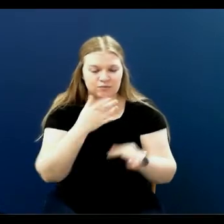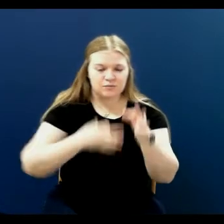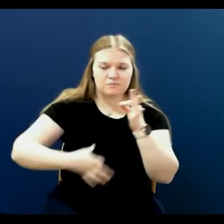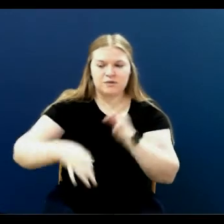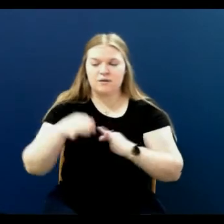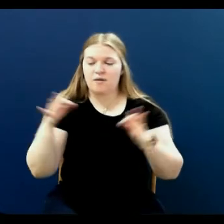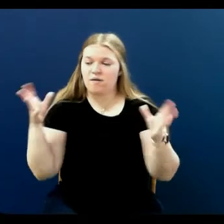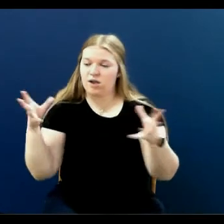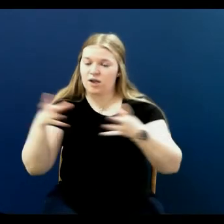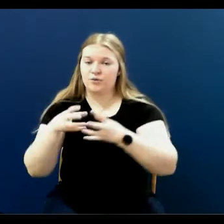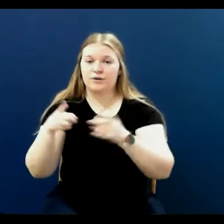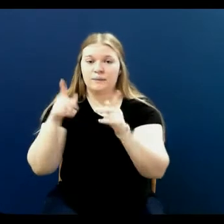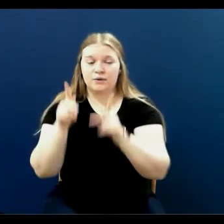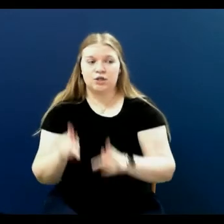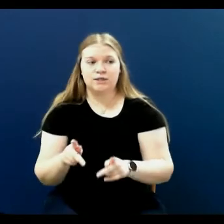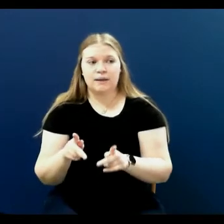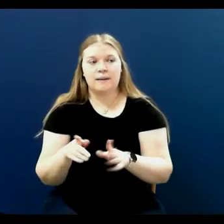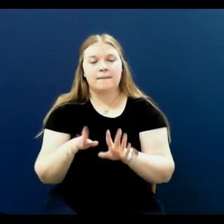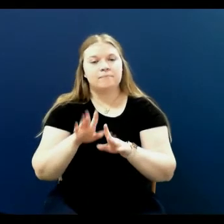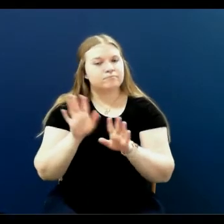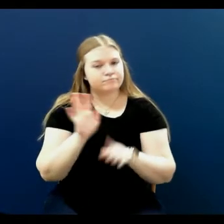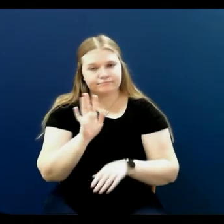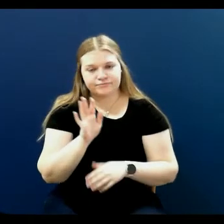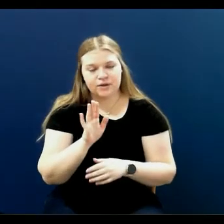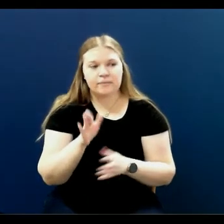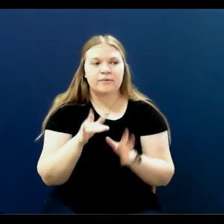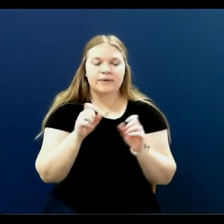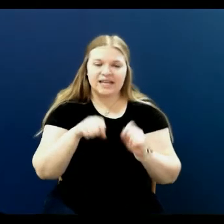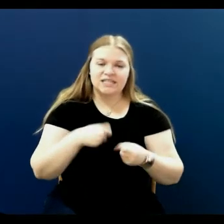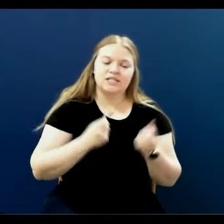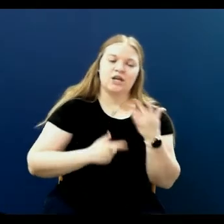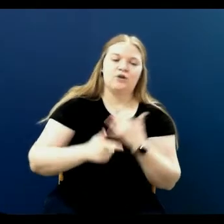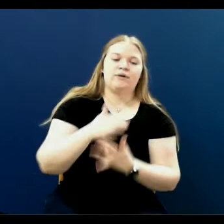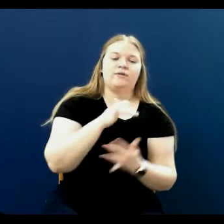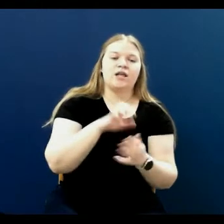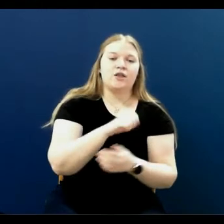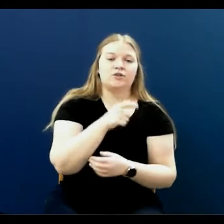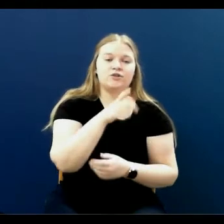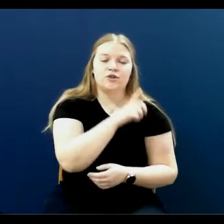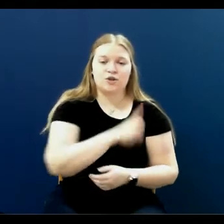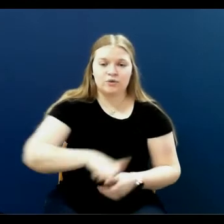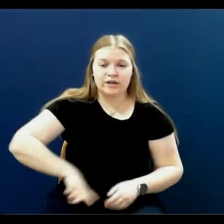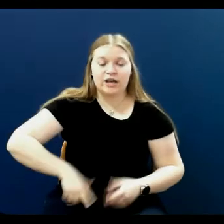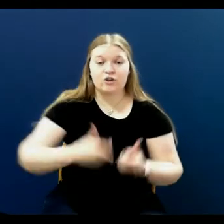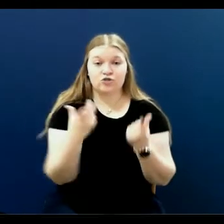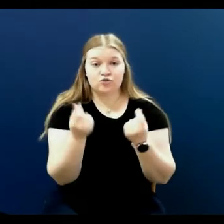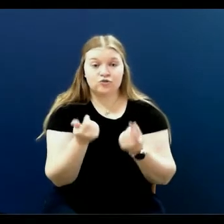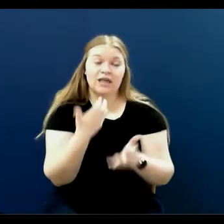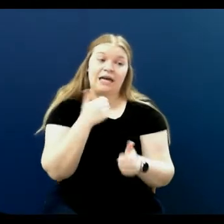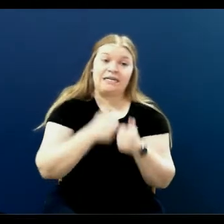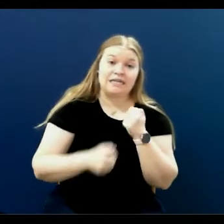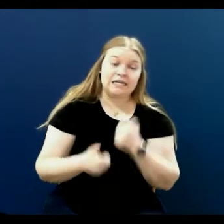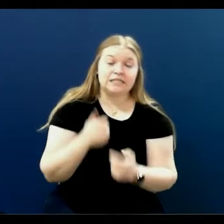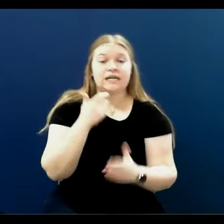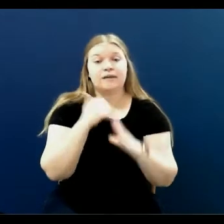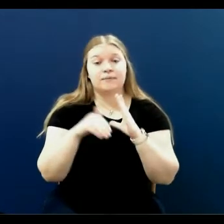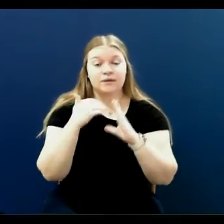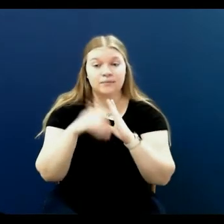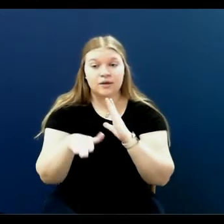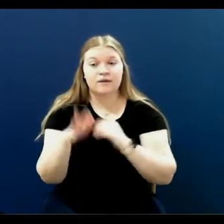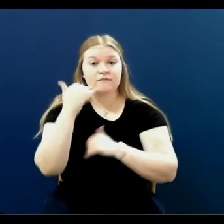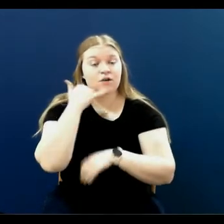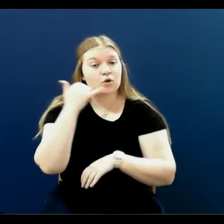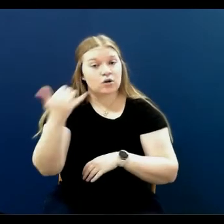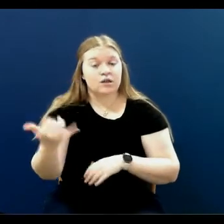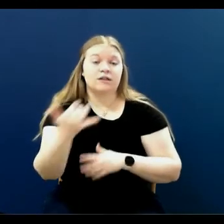for us to continue to interact with others in the Lord. And of course, you can do that via texting, email, phone